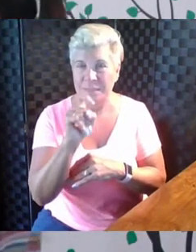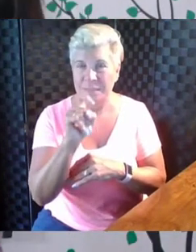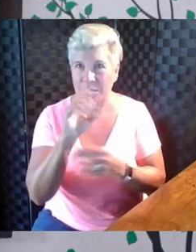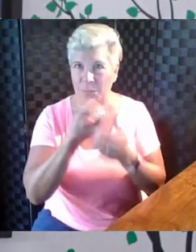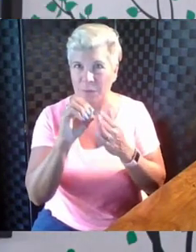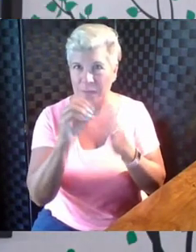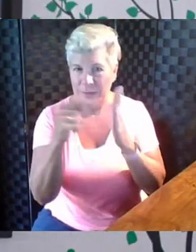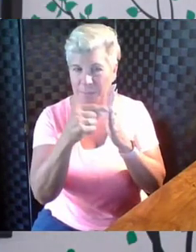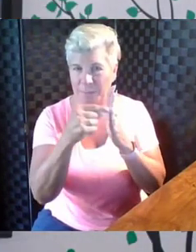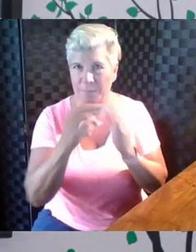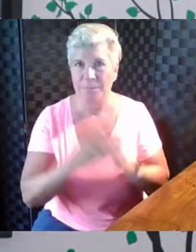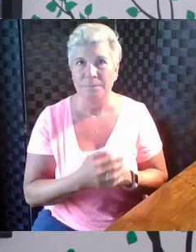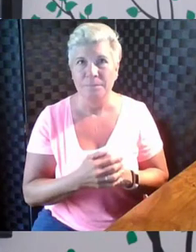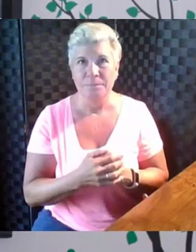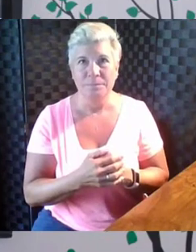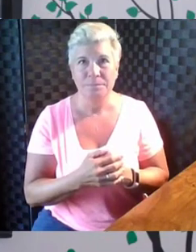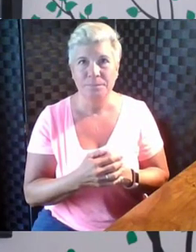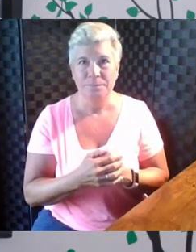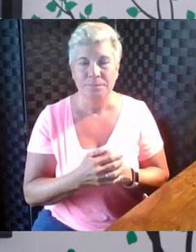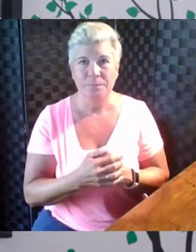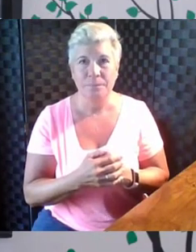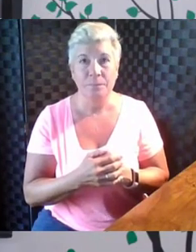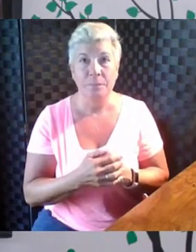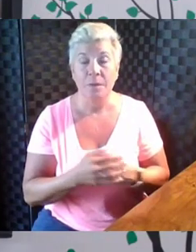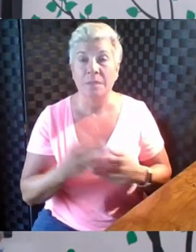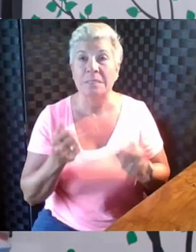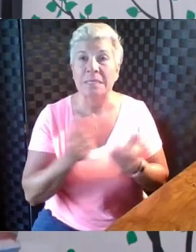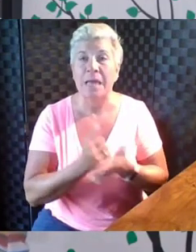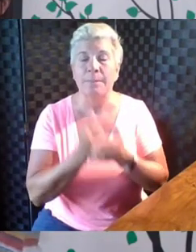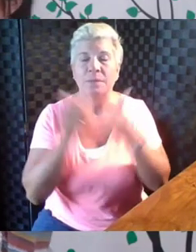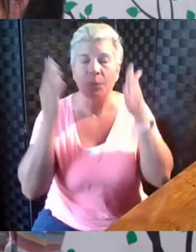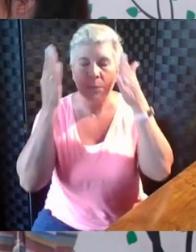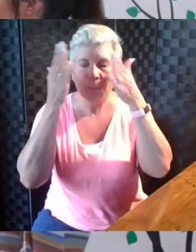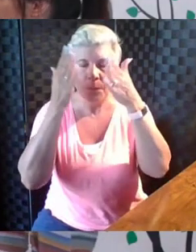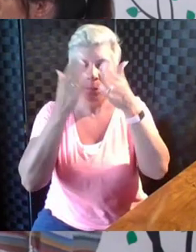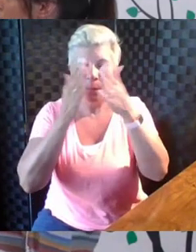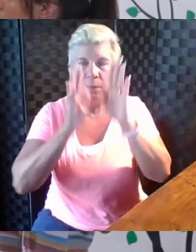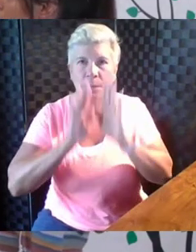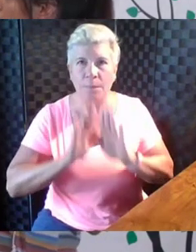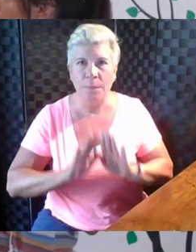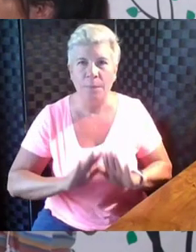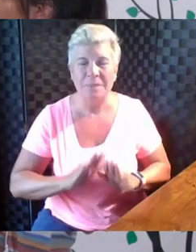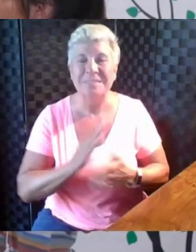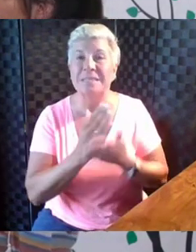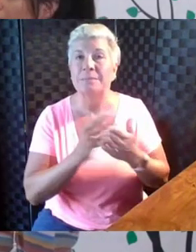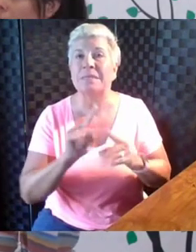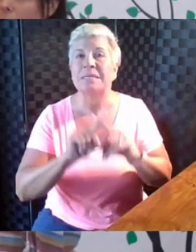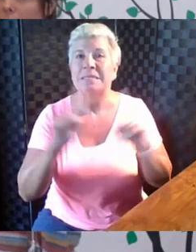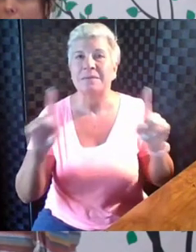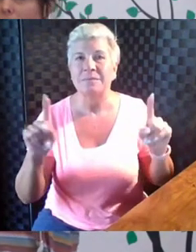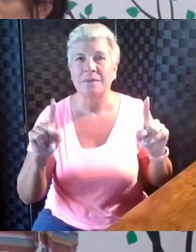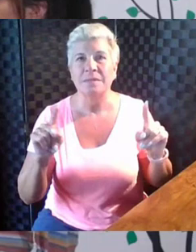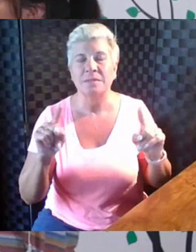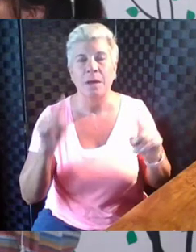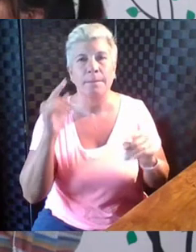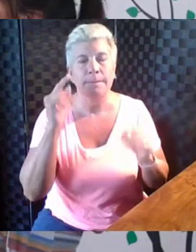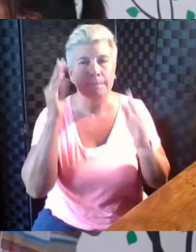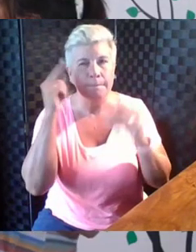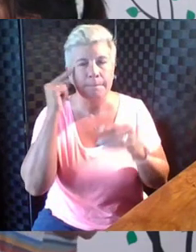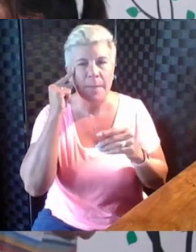worksheet. For our refuel today, we're going to do something a little bit different. It is called mindful